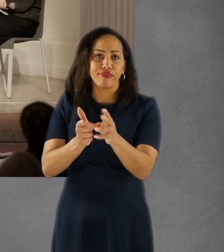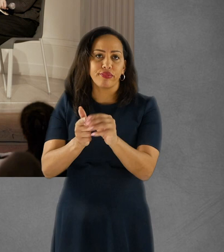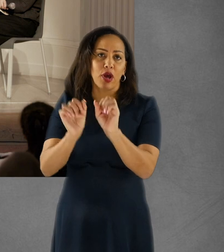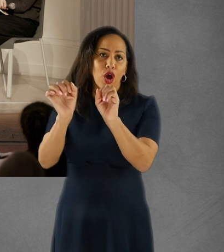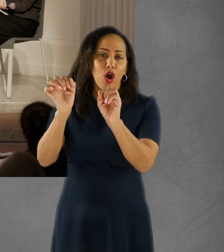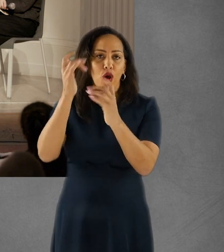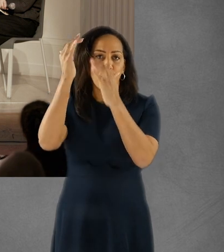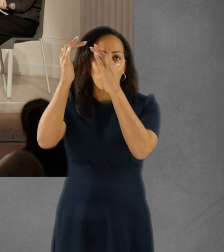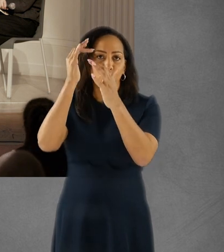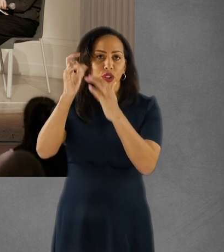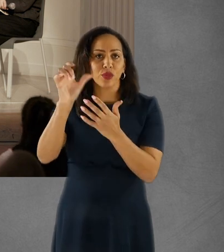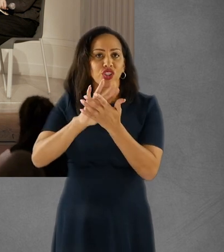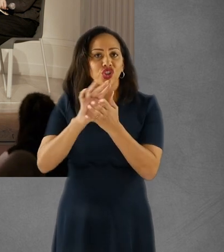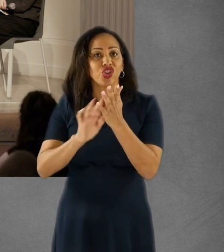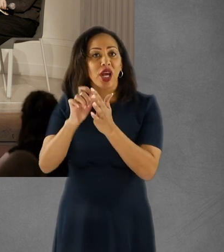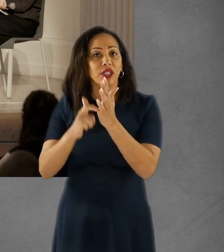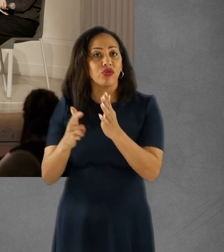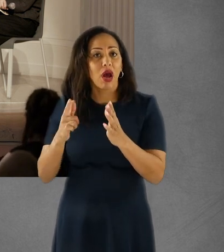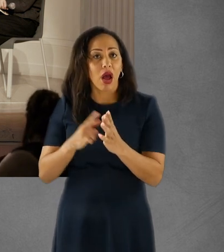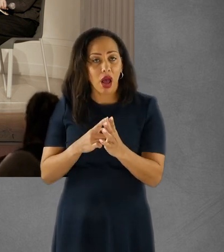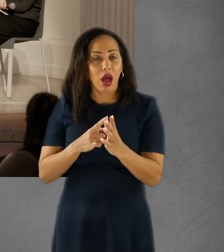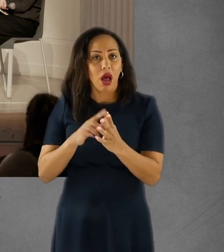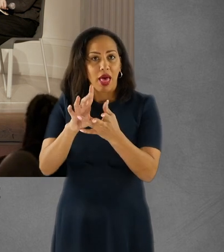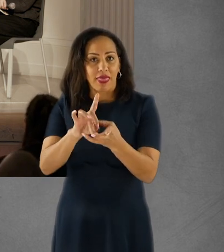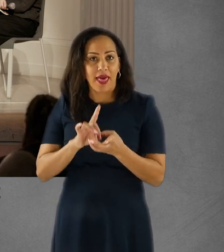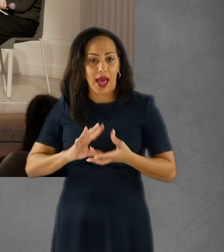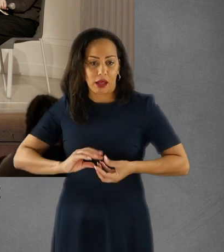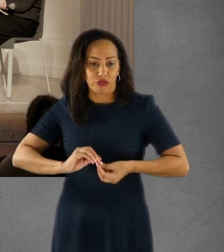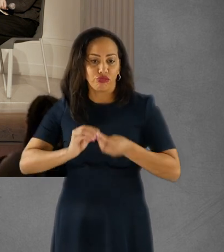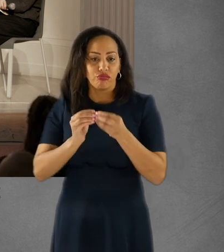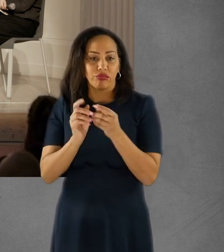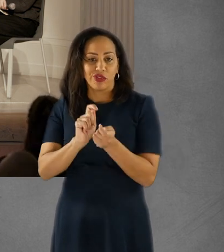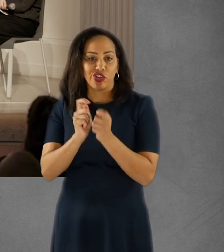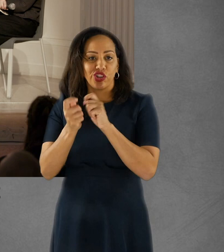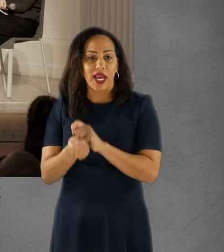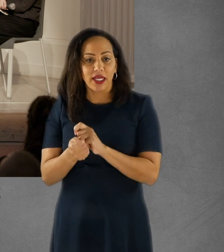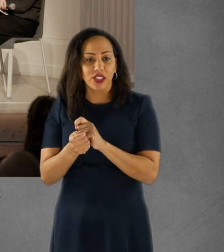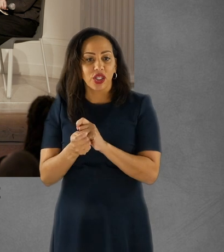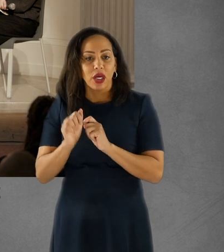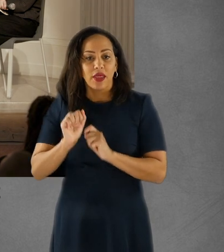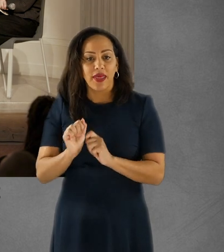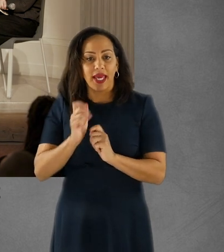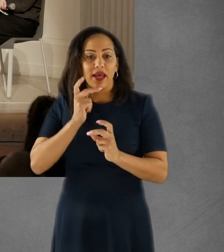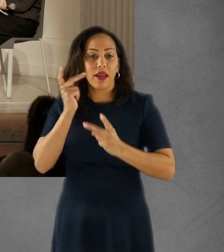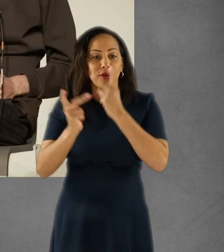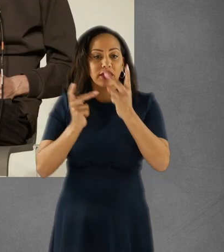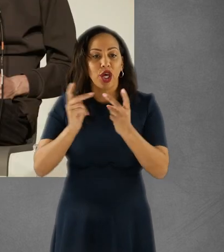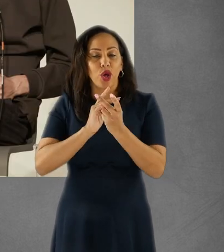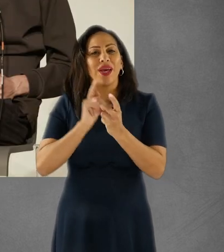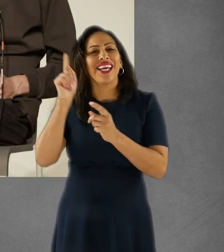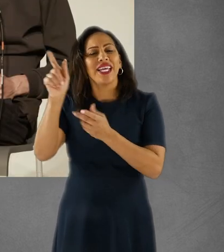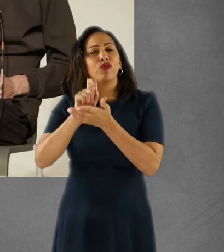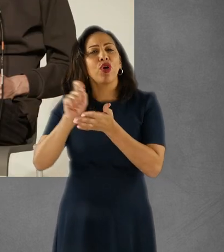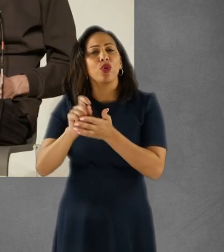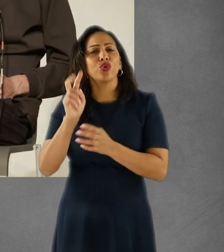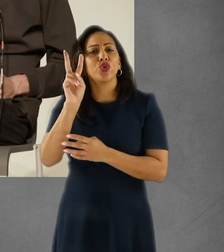quotes by her, just her full kind of line of consciousness. With Chandra, what ended in the libretto was actually two haikus